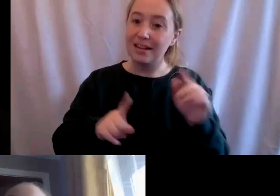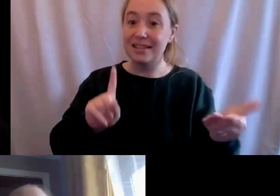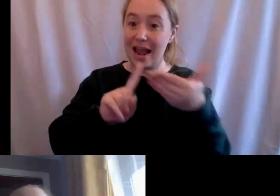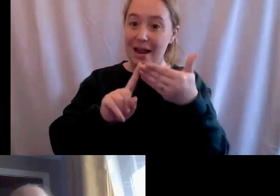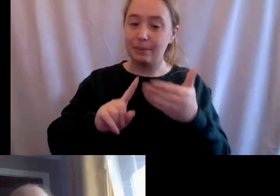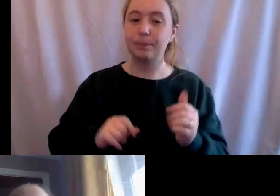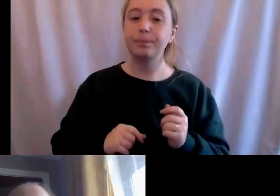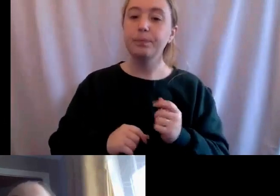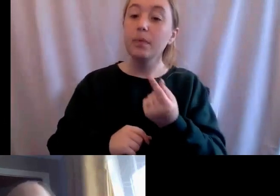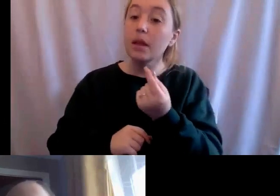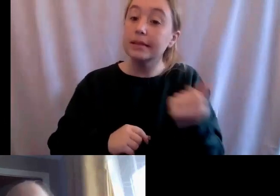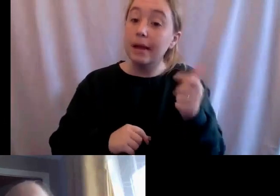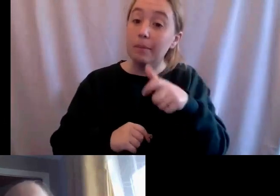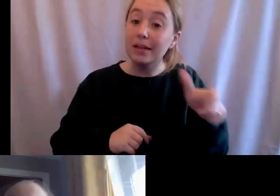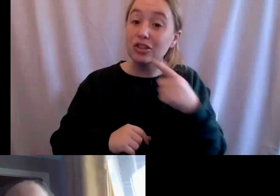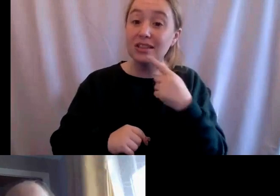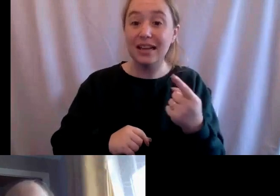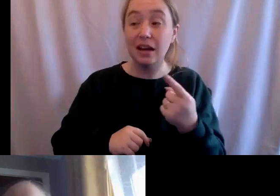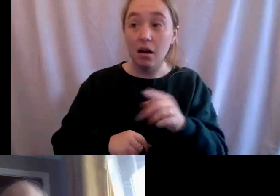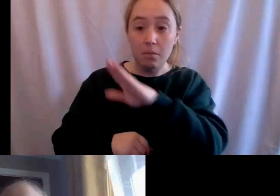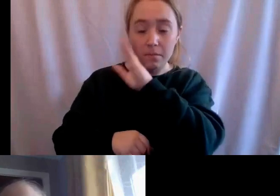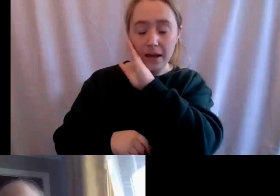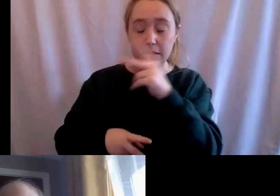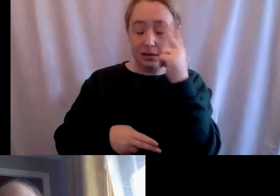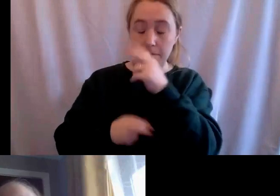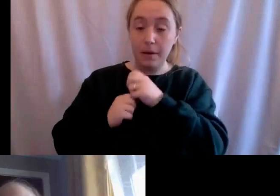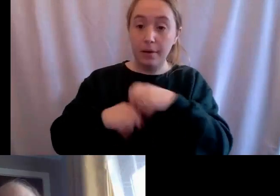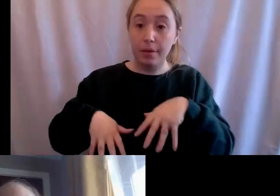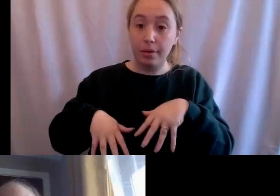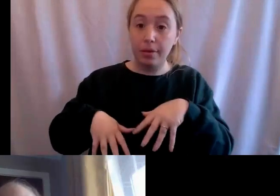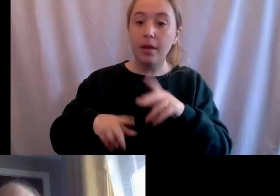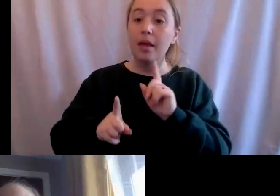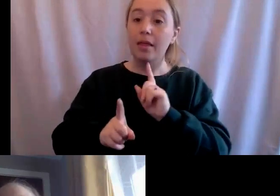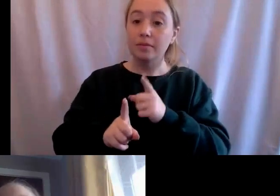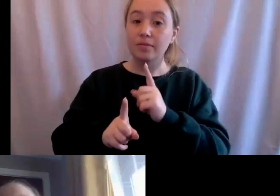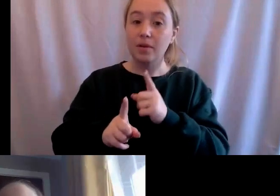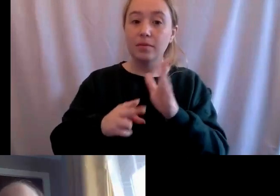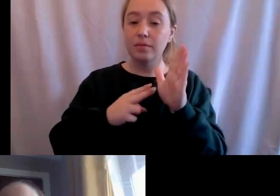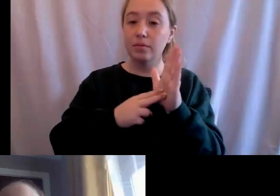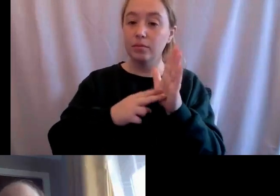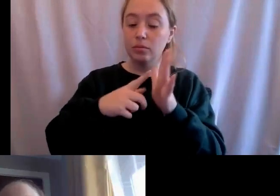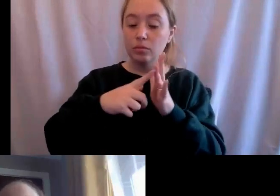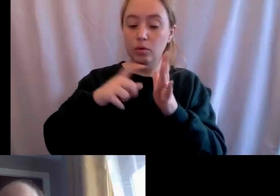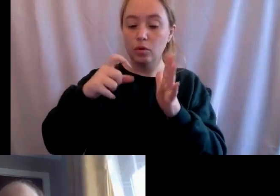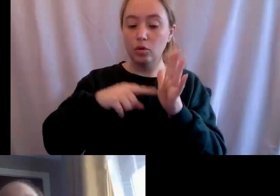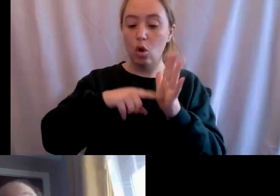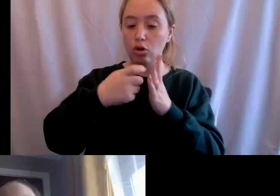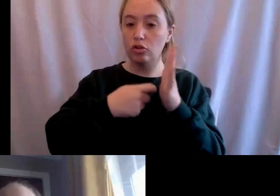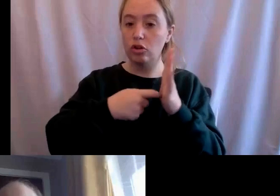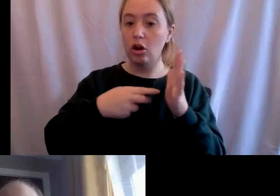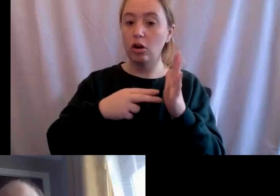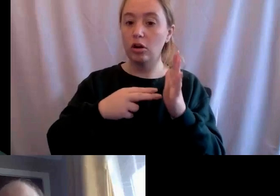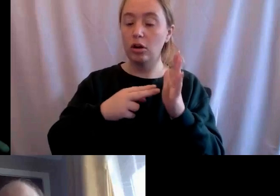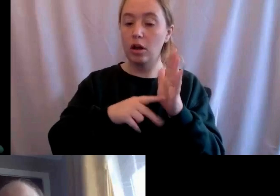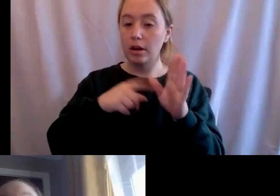Some patients will tell us that they wet the bed, and we call this nocturnal enuresis. And this is where we wake up and we've